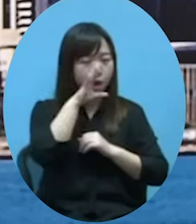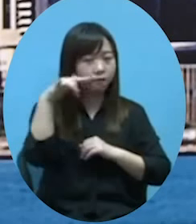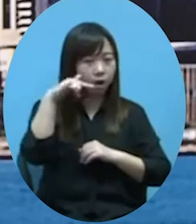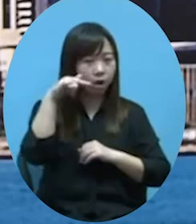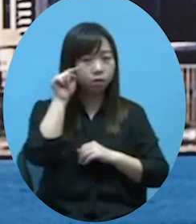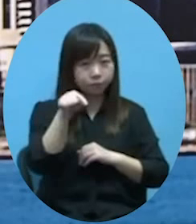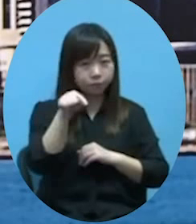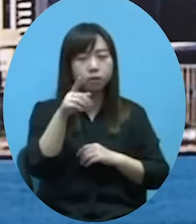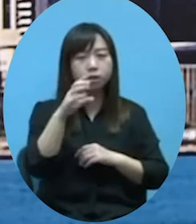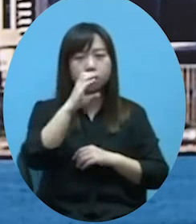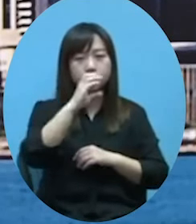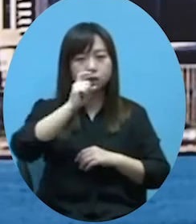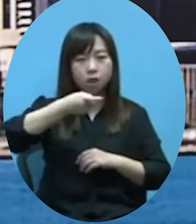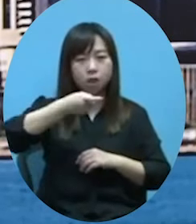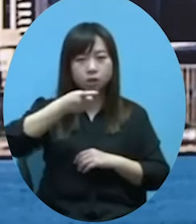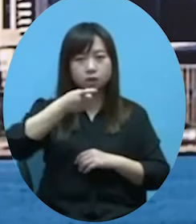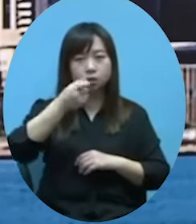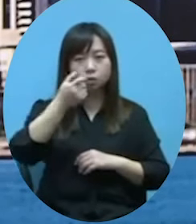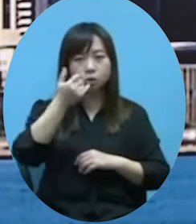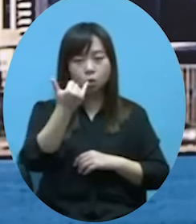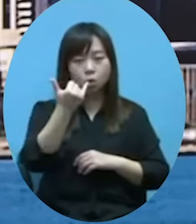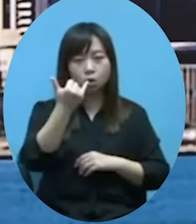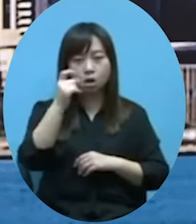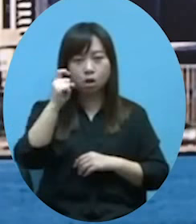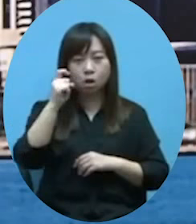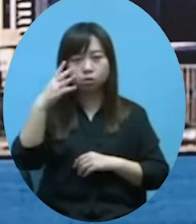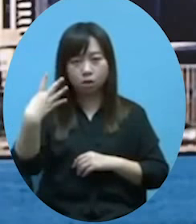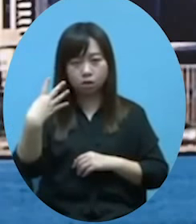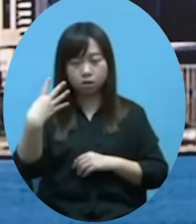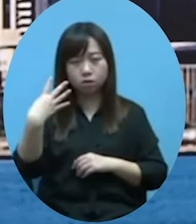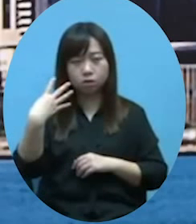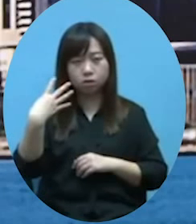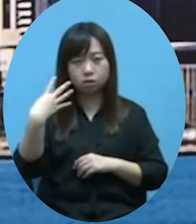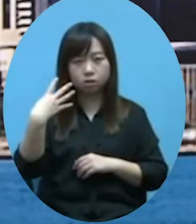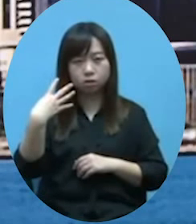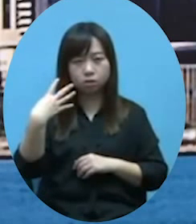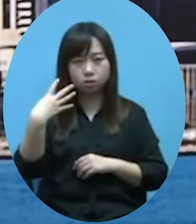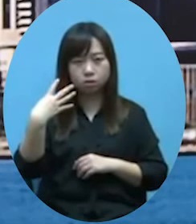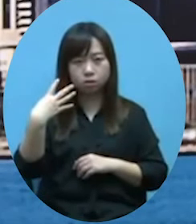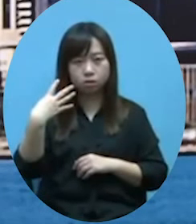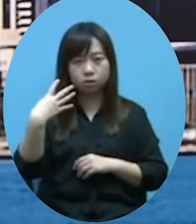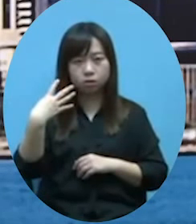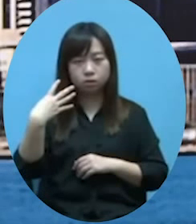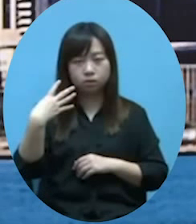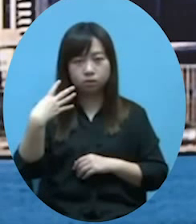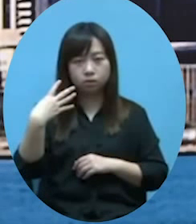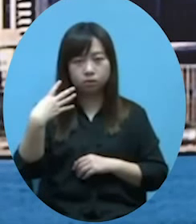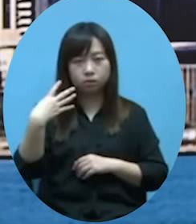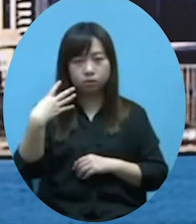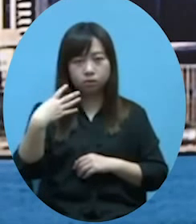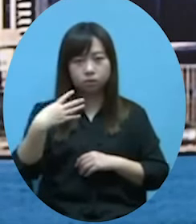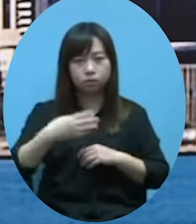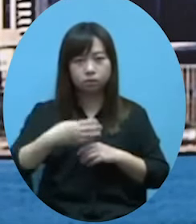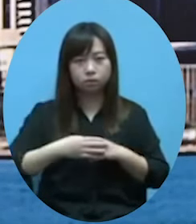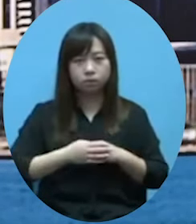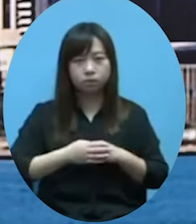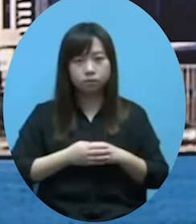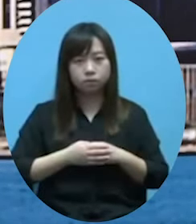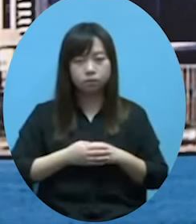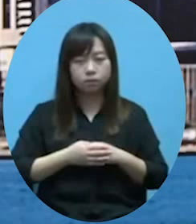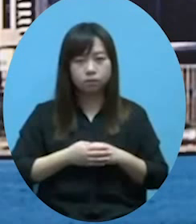so according to the recommendation of the scientific committeeon emerging and zoonotic disease